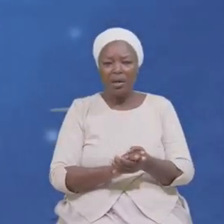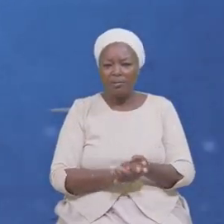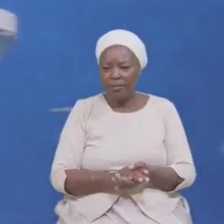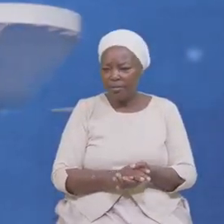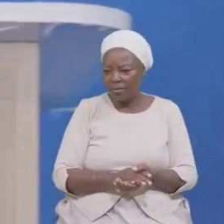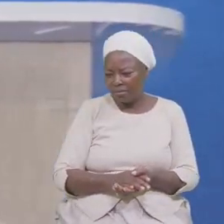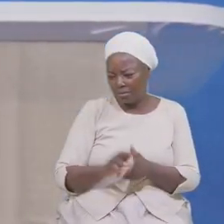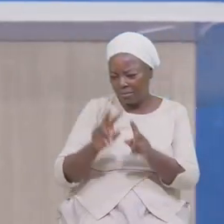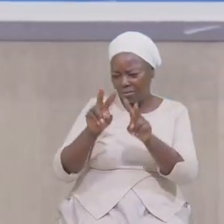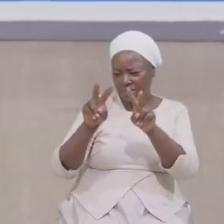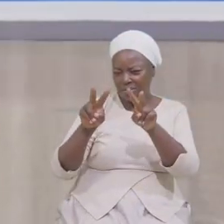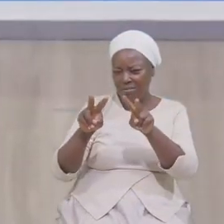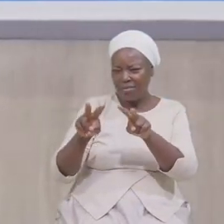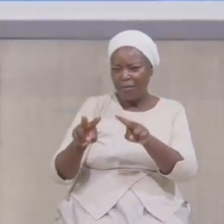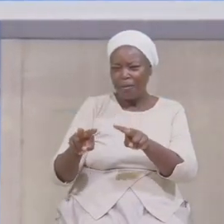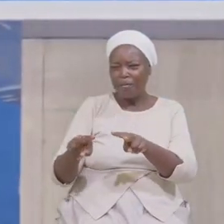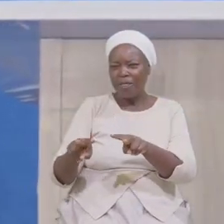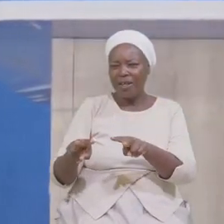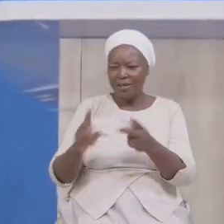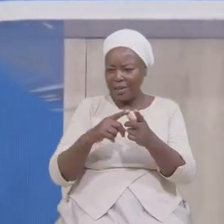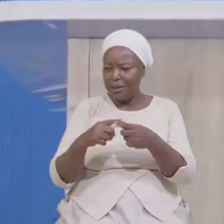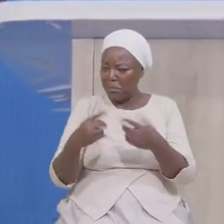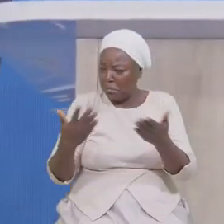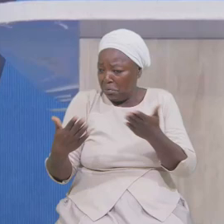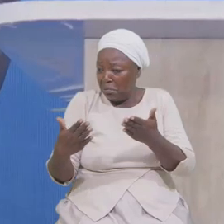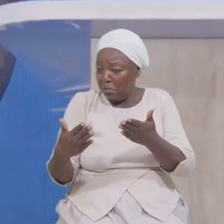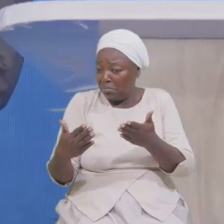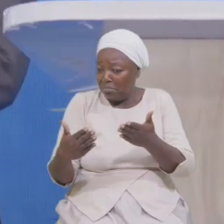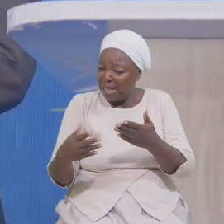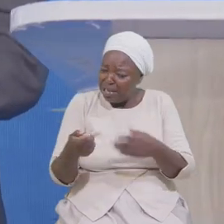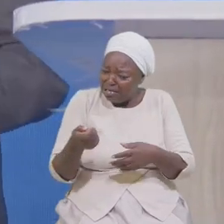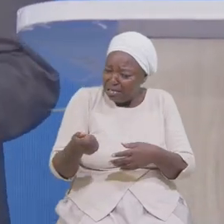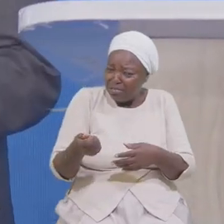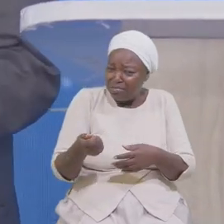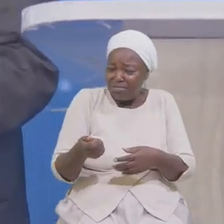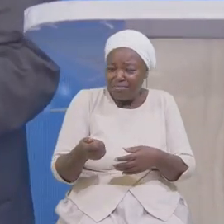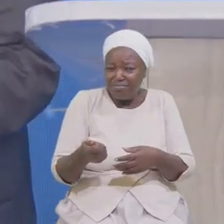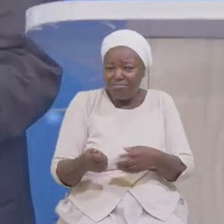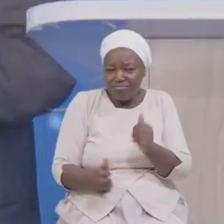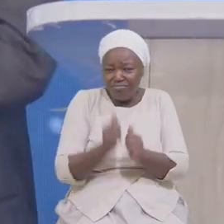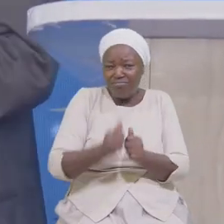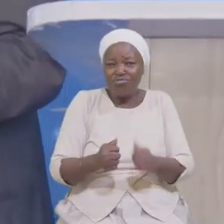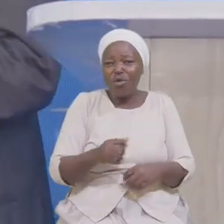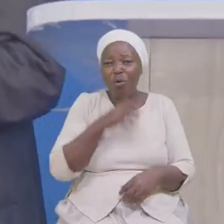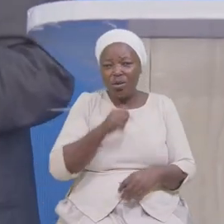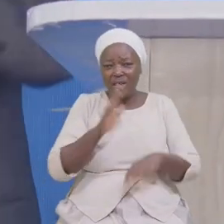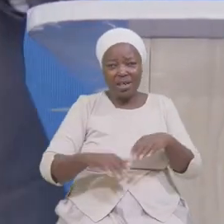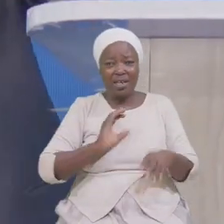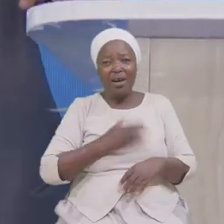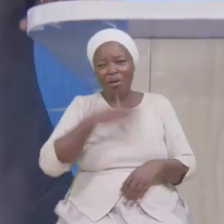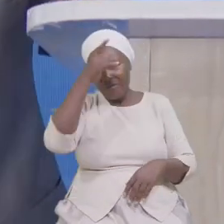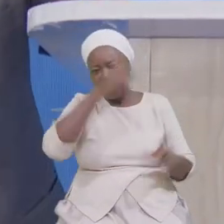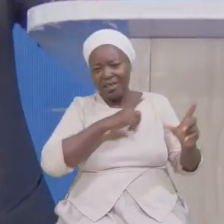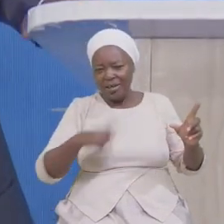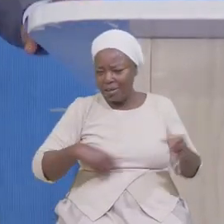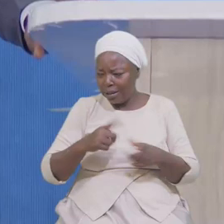He was maybe perhaps a little bit older than myself. I said, "Even me here, coming from Africa, married.